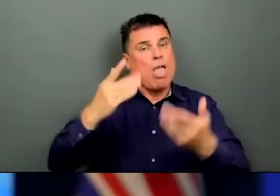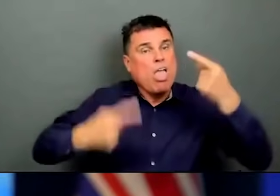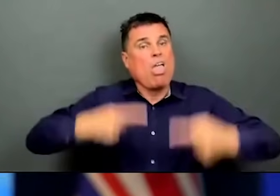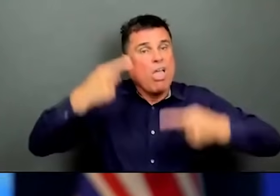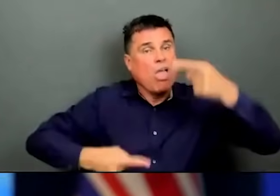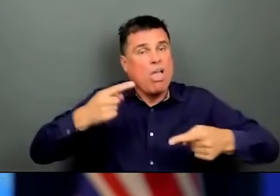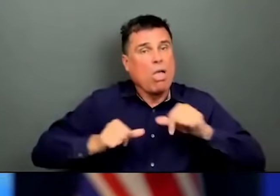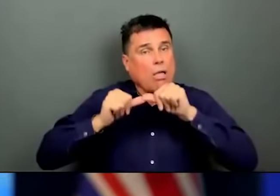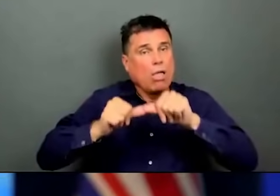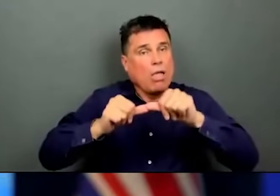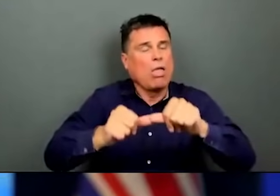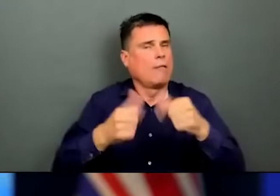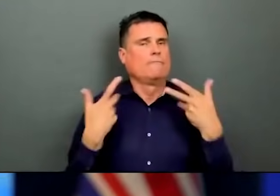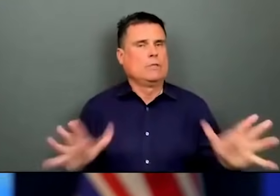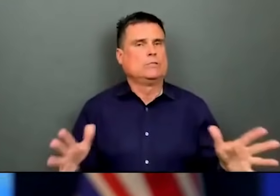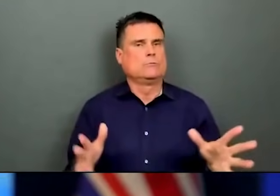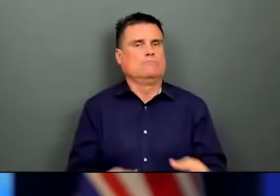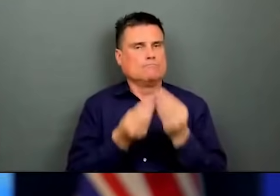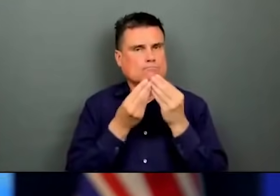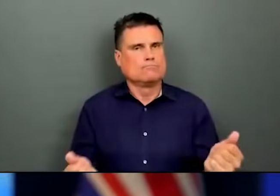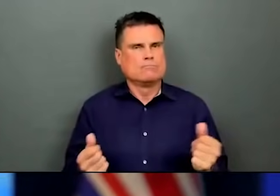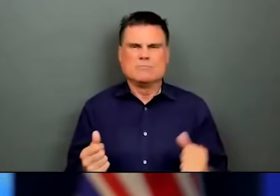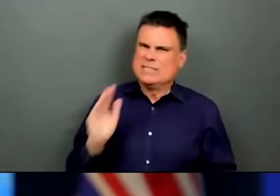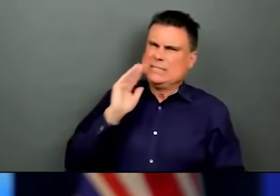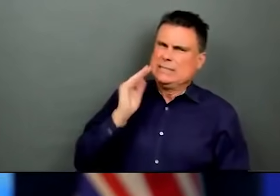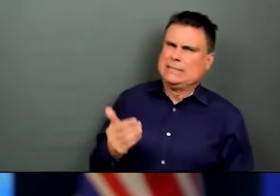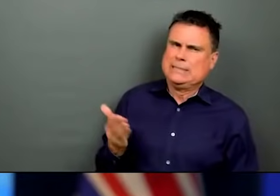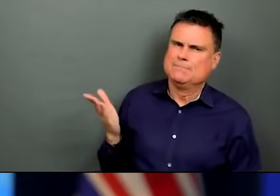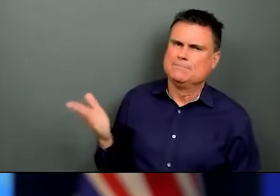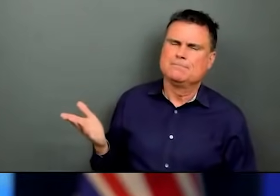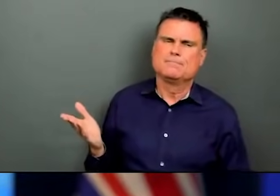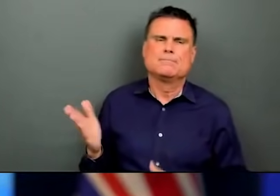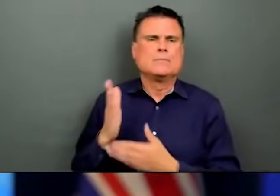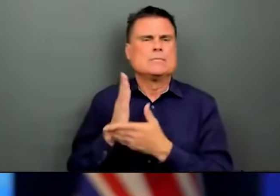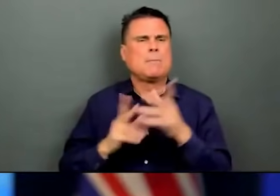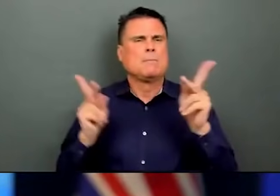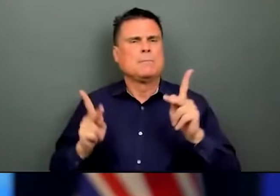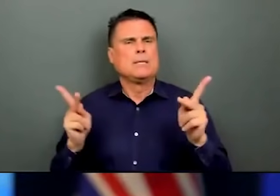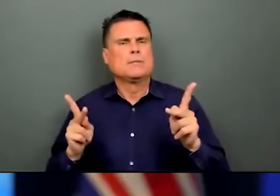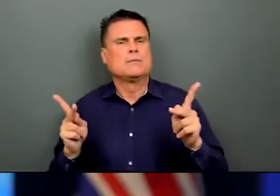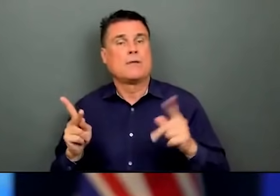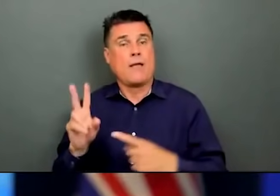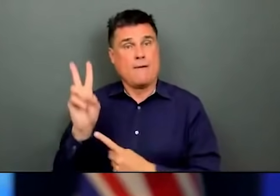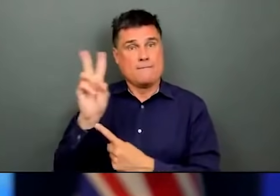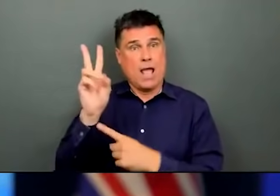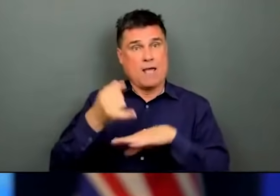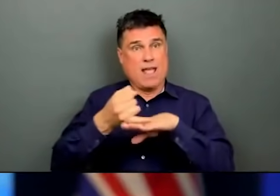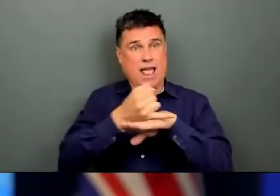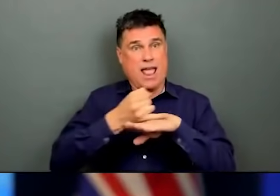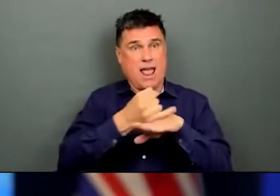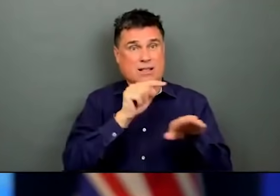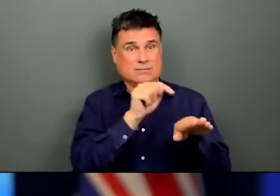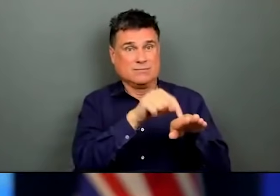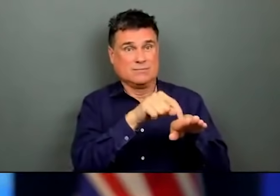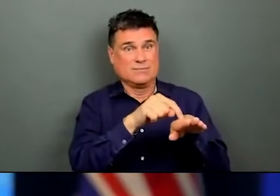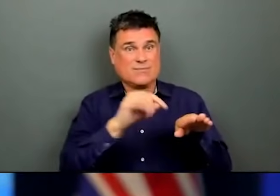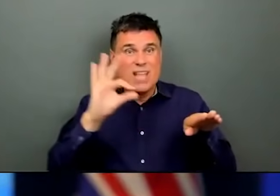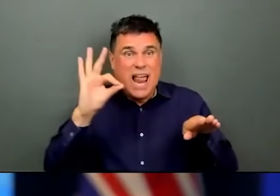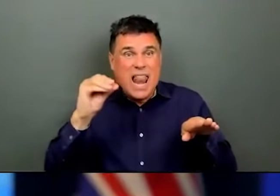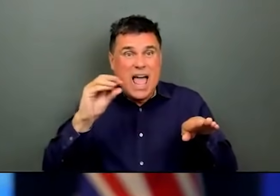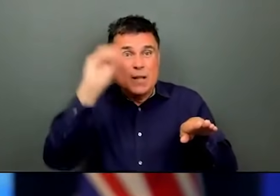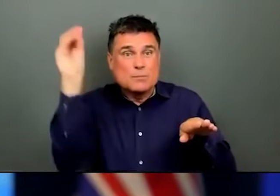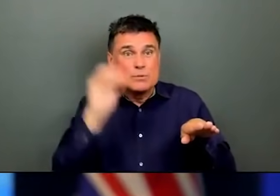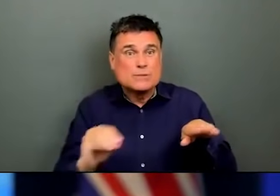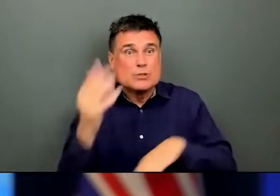They say 90% plus has been logged. What year will old growth logging end in British Columbia? We're